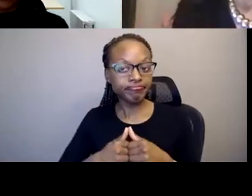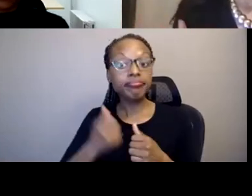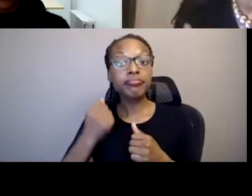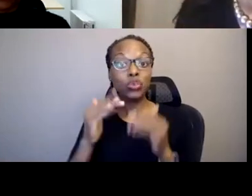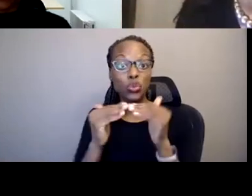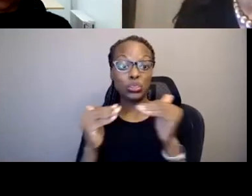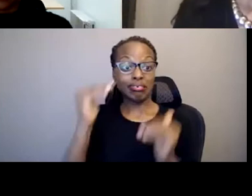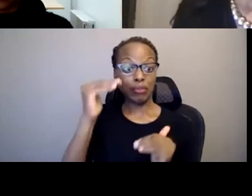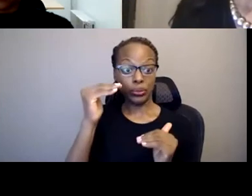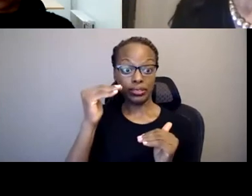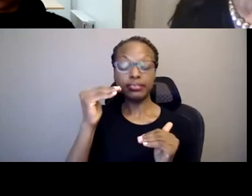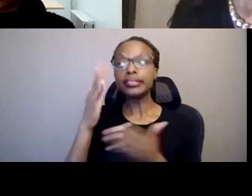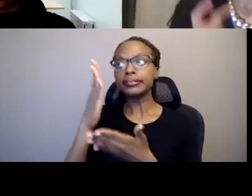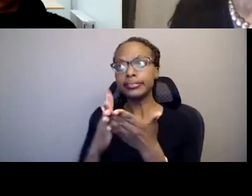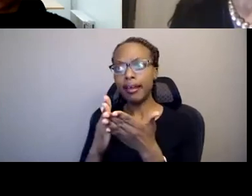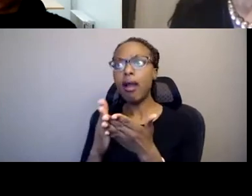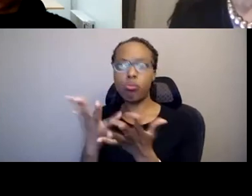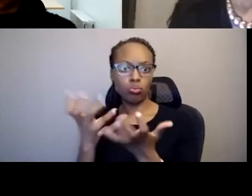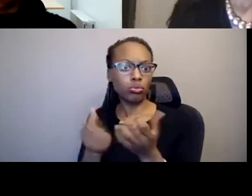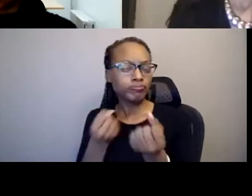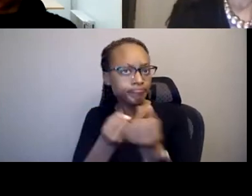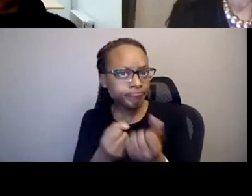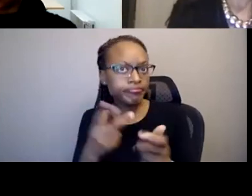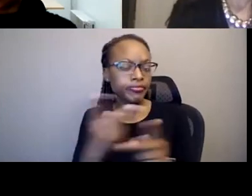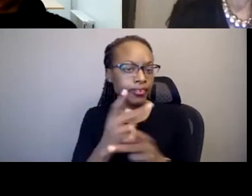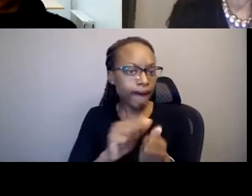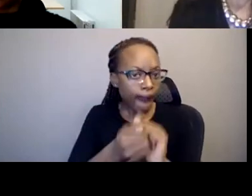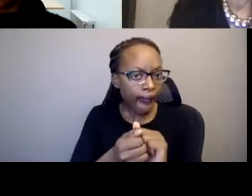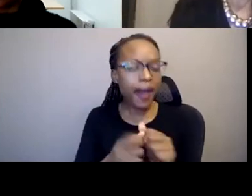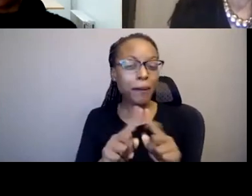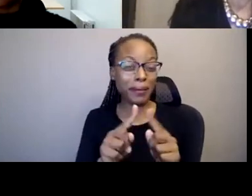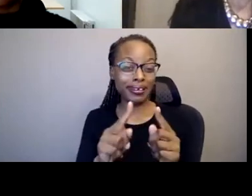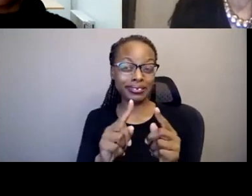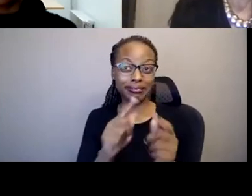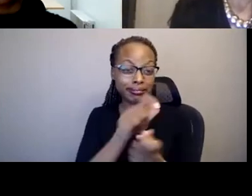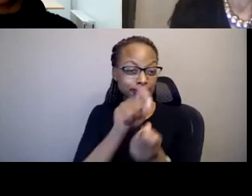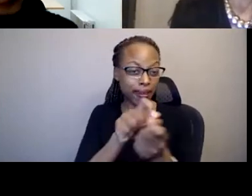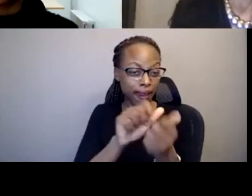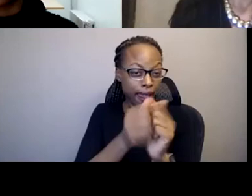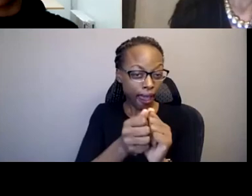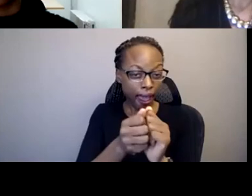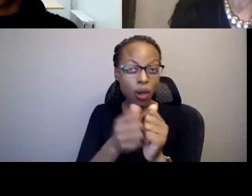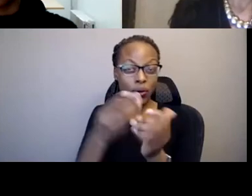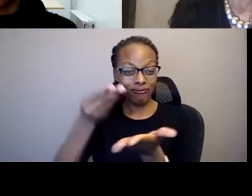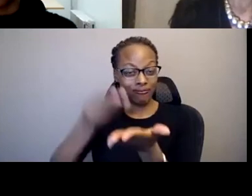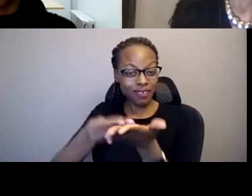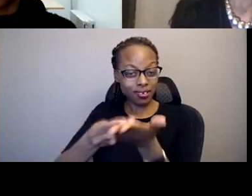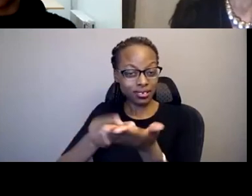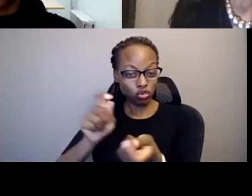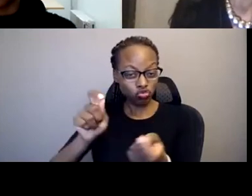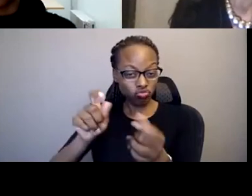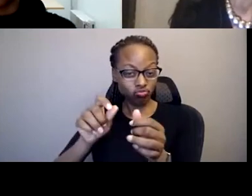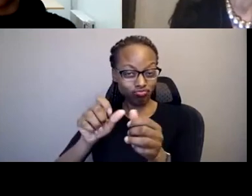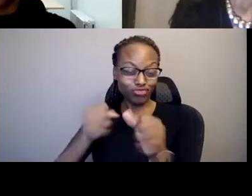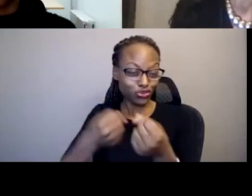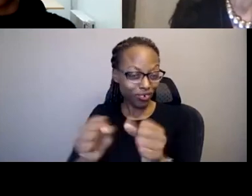what the impact will be and the result of these new initiatives and interventions for changing funding strategies from the past year